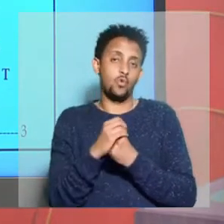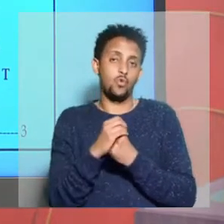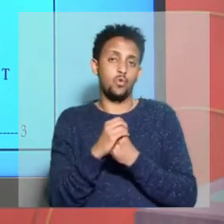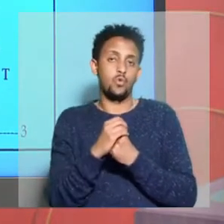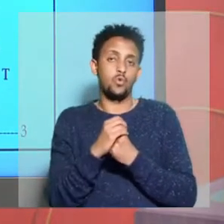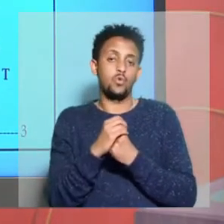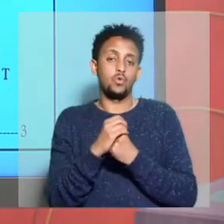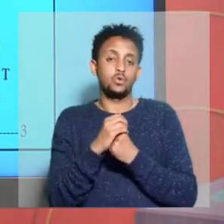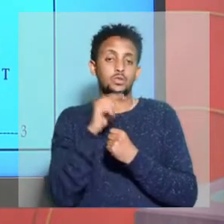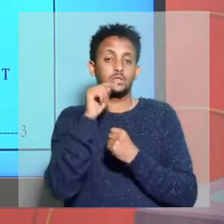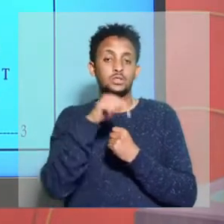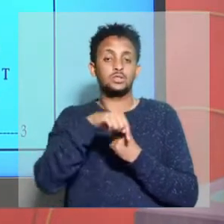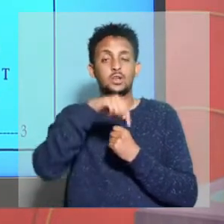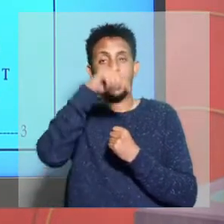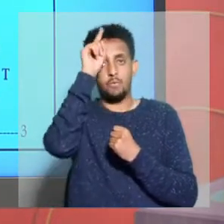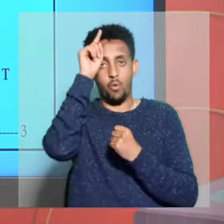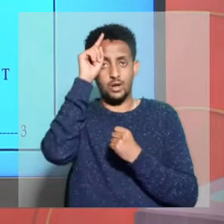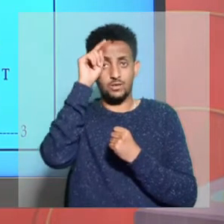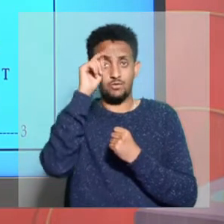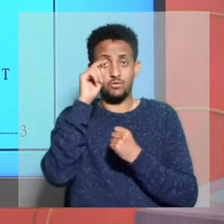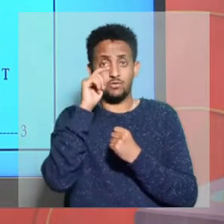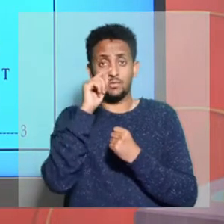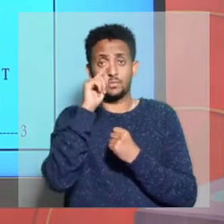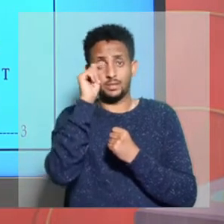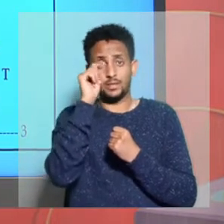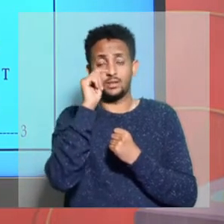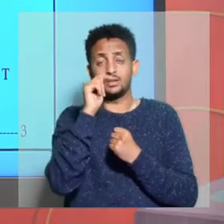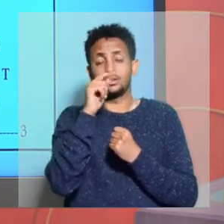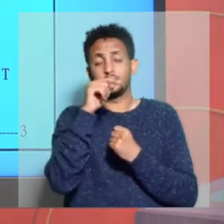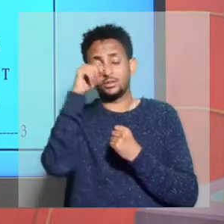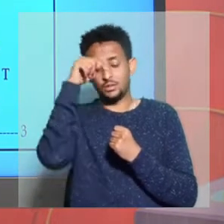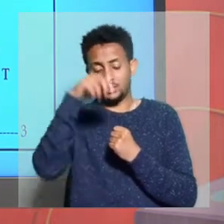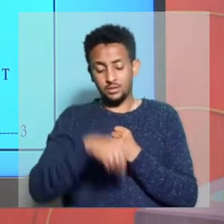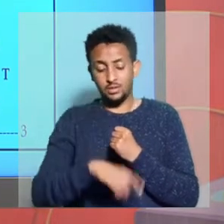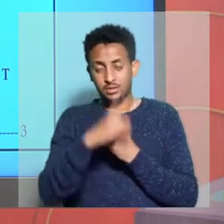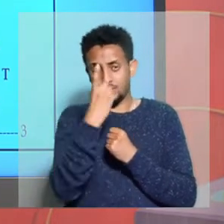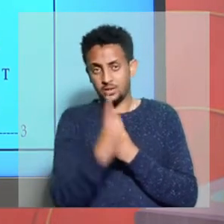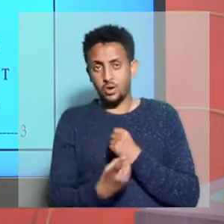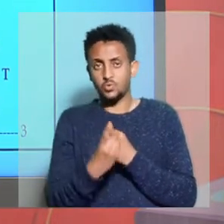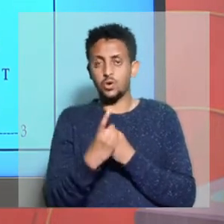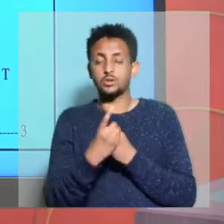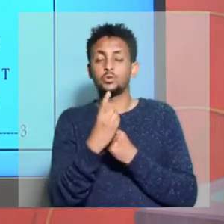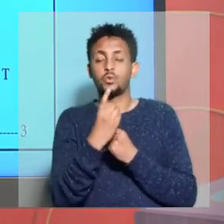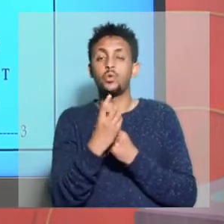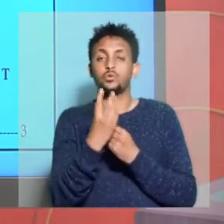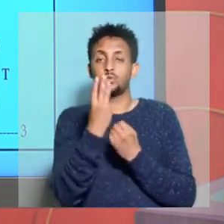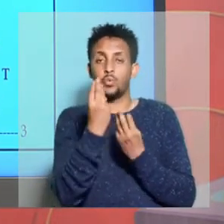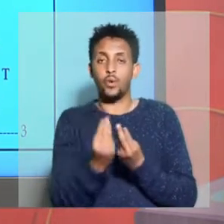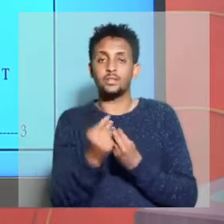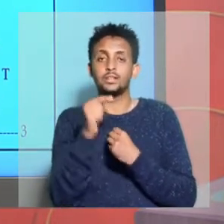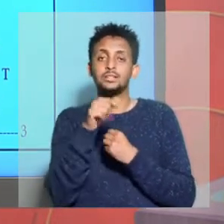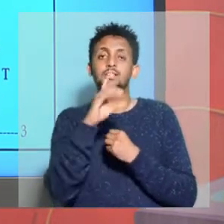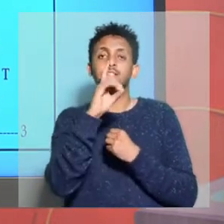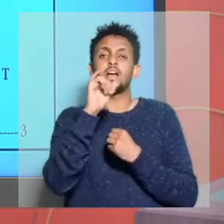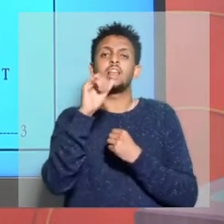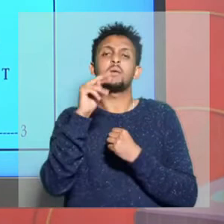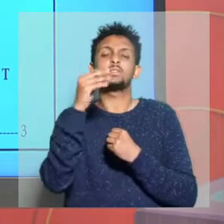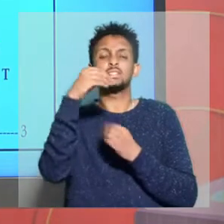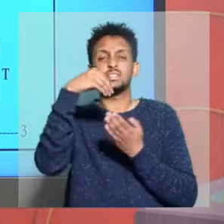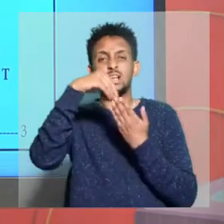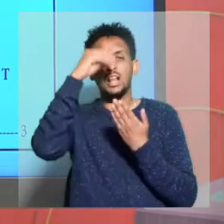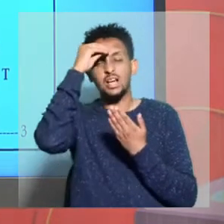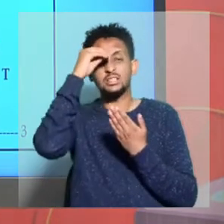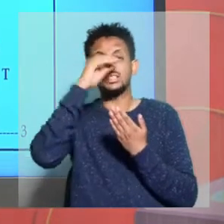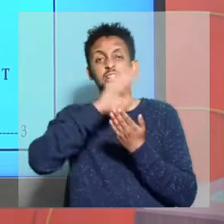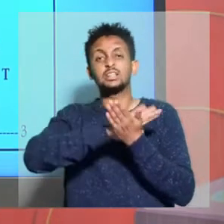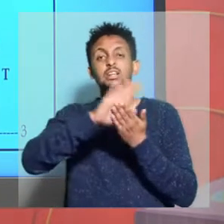are acting here is, there is an upward force, tension, there is a downward force, the weight. In your dynamics concept, you have learned that